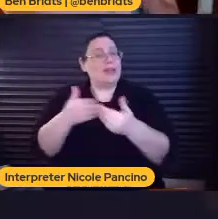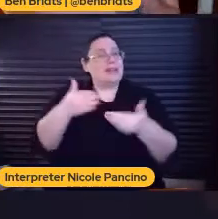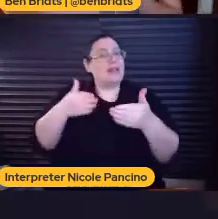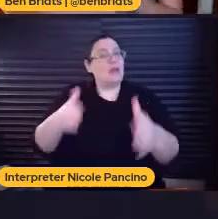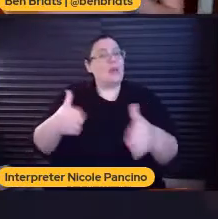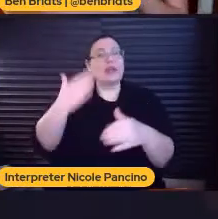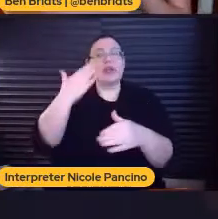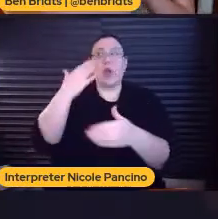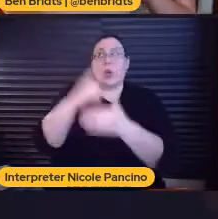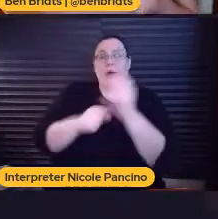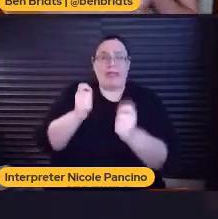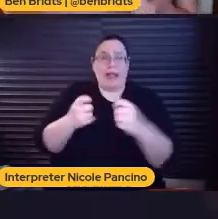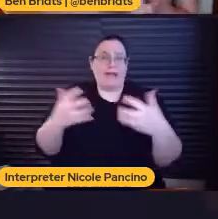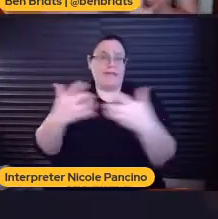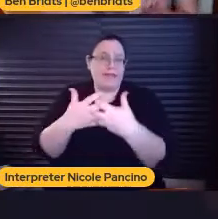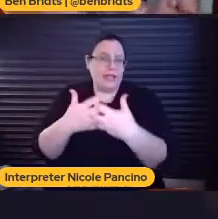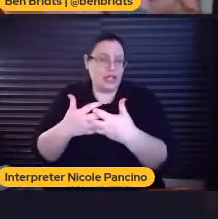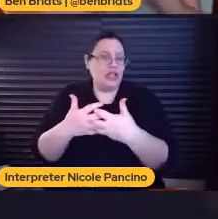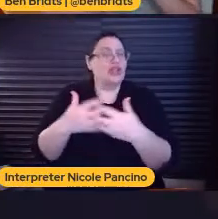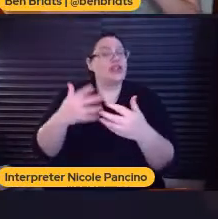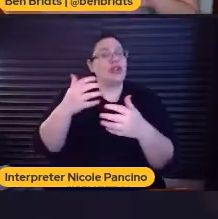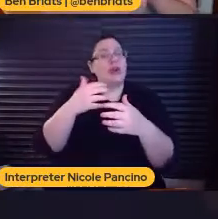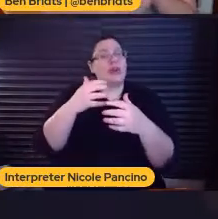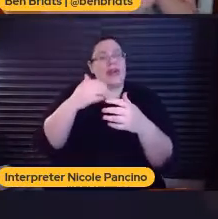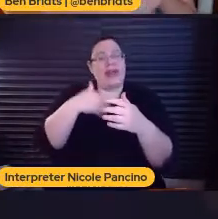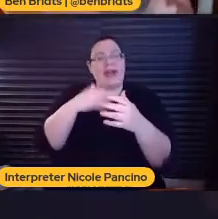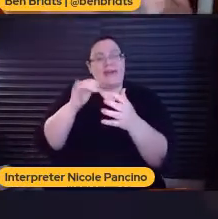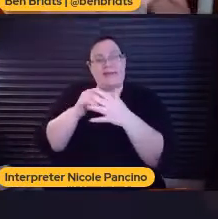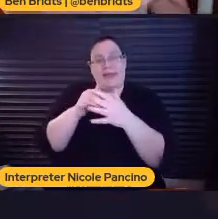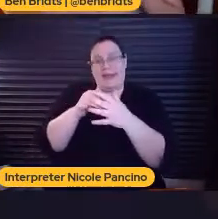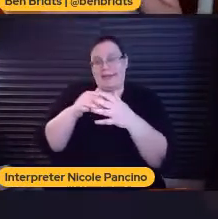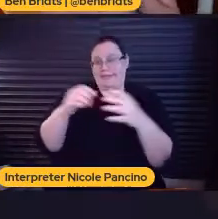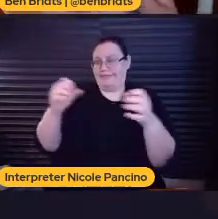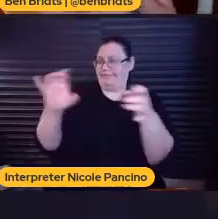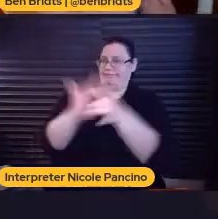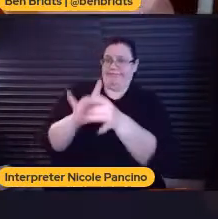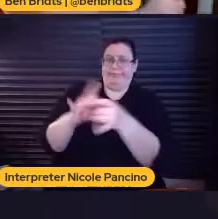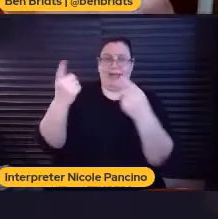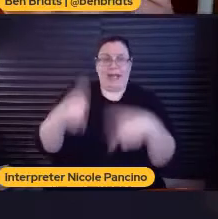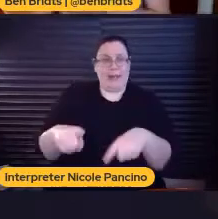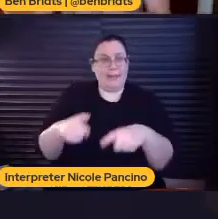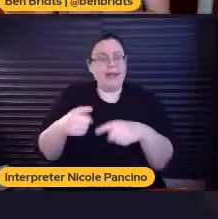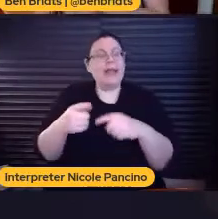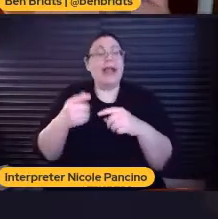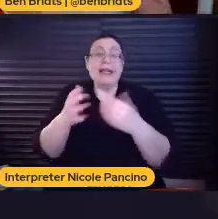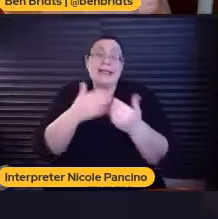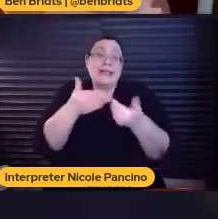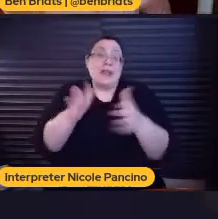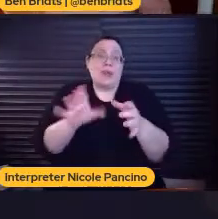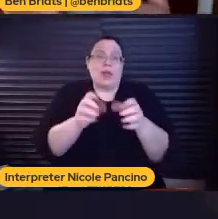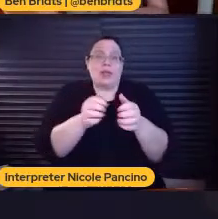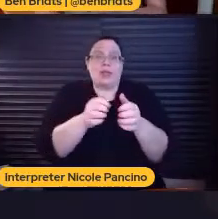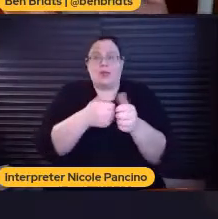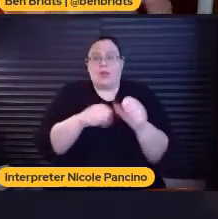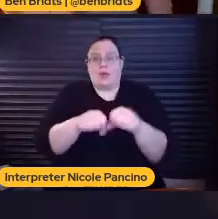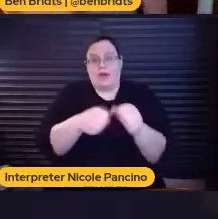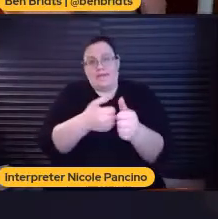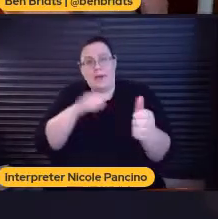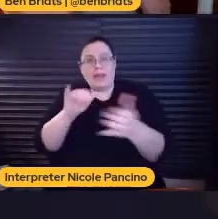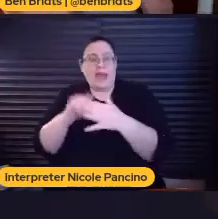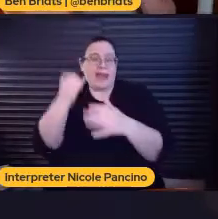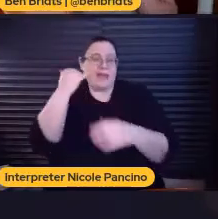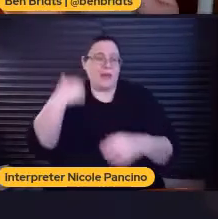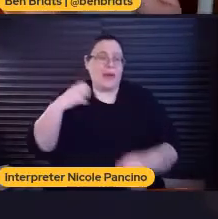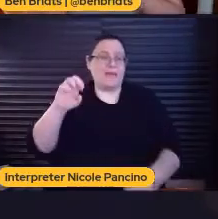they are configuring. So you have that mechanical sympathy in there. And it's a very easy way to break away from that if you would have an edge case